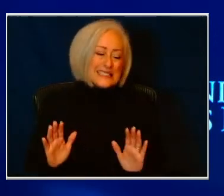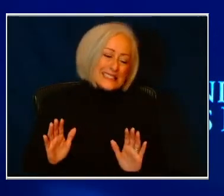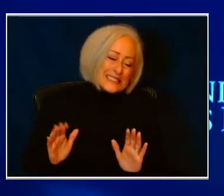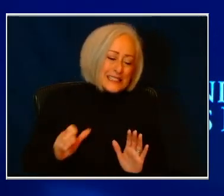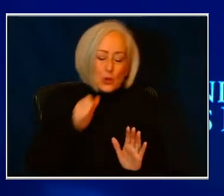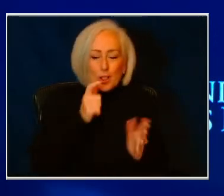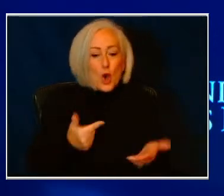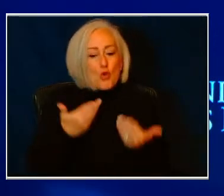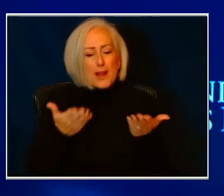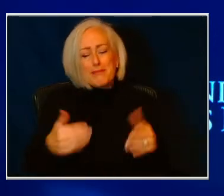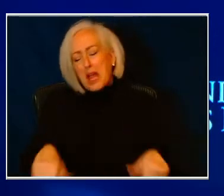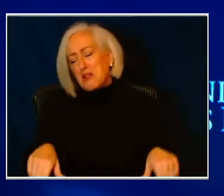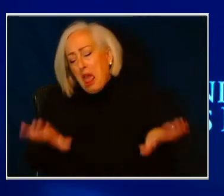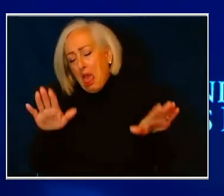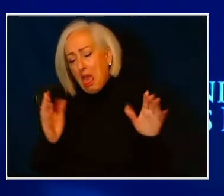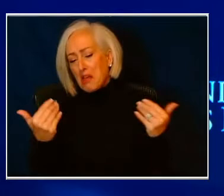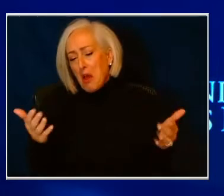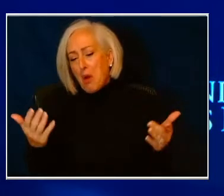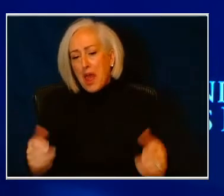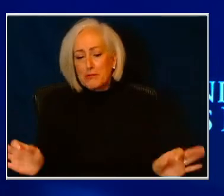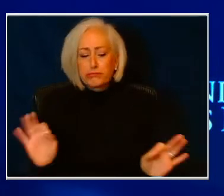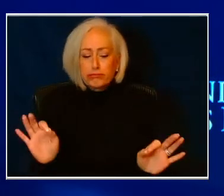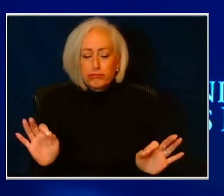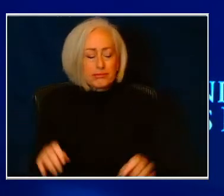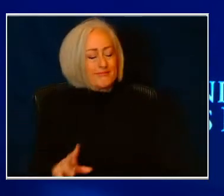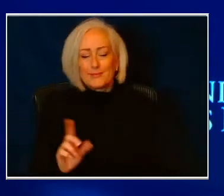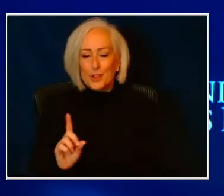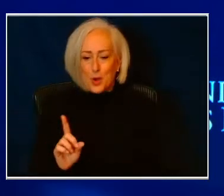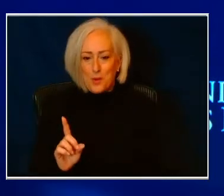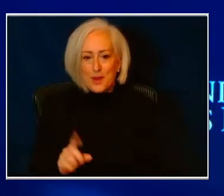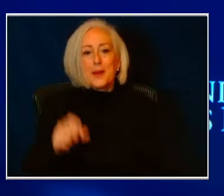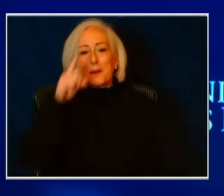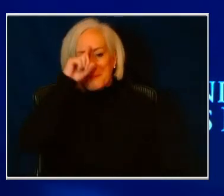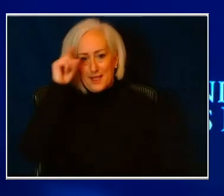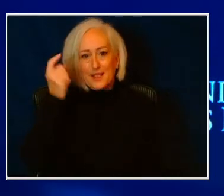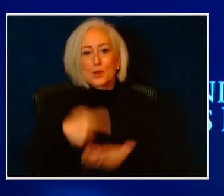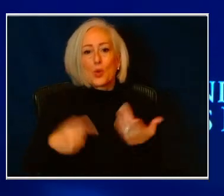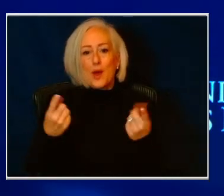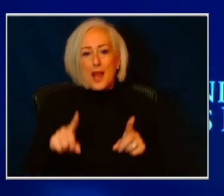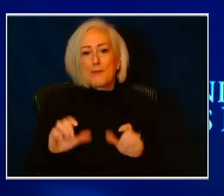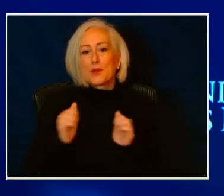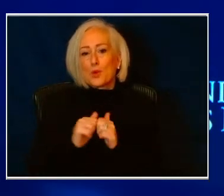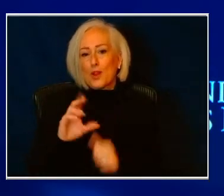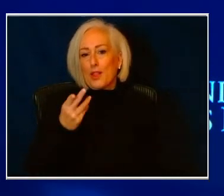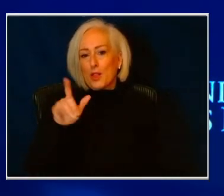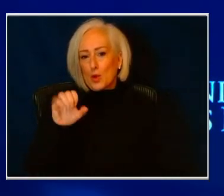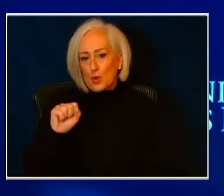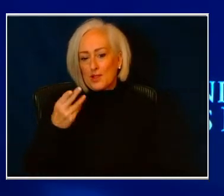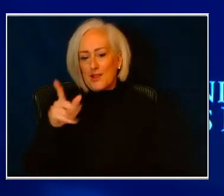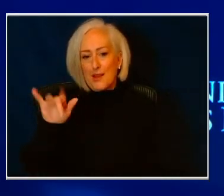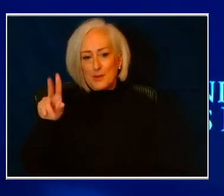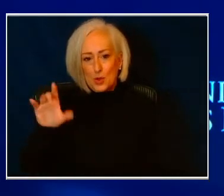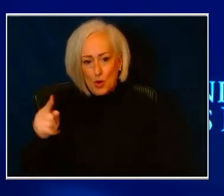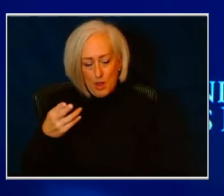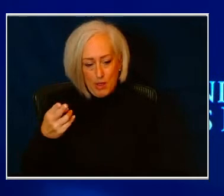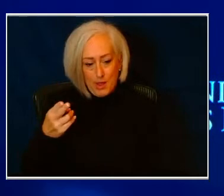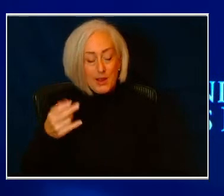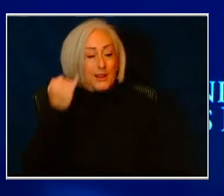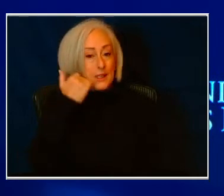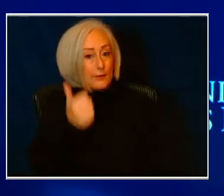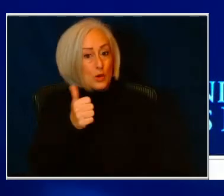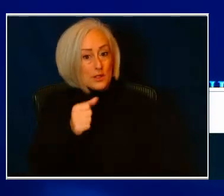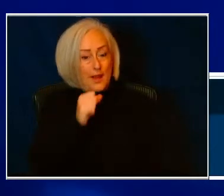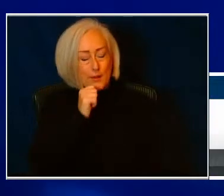way because of what happened with Chris Hemsworth. If you're not really understanding exactly what is